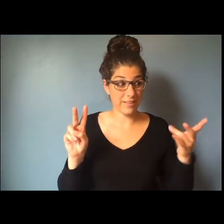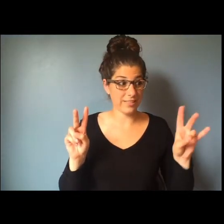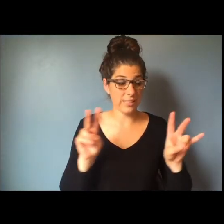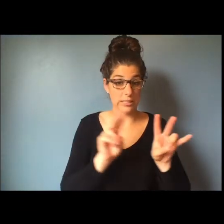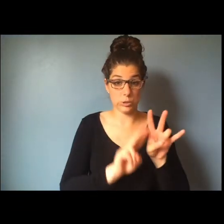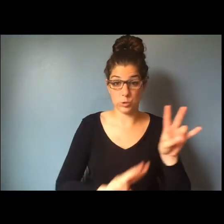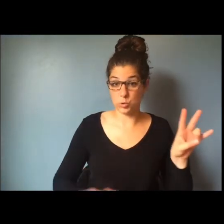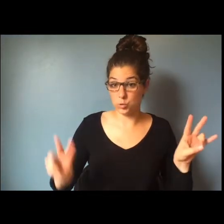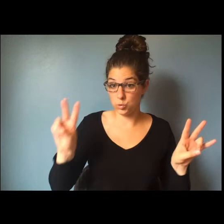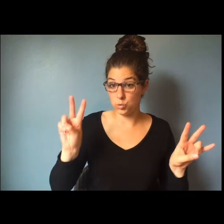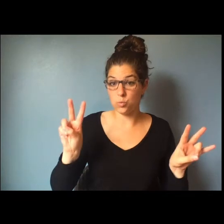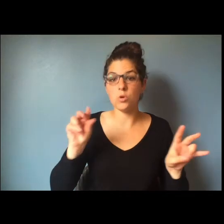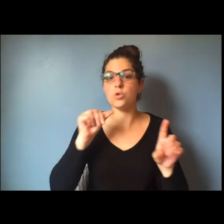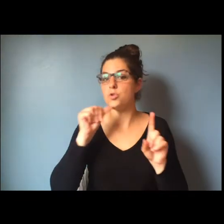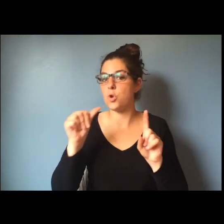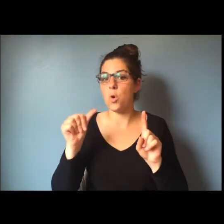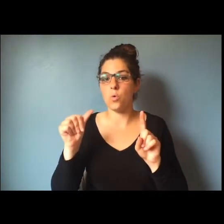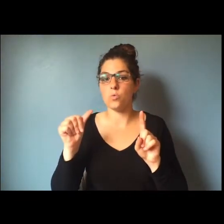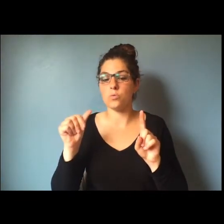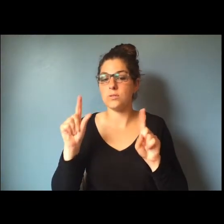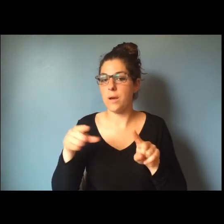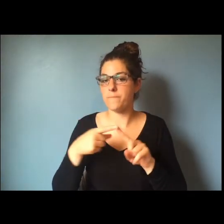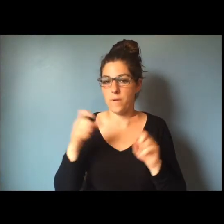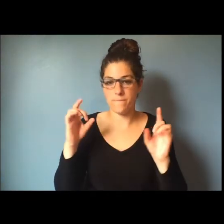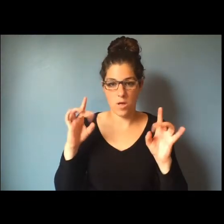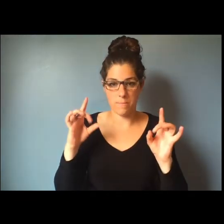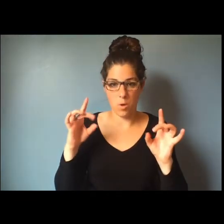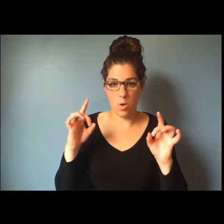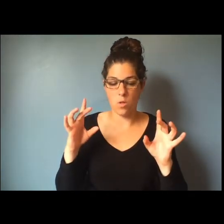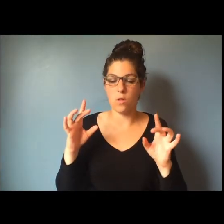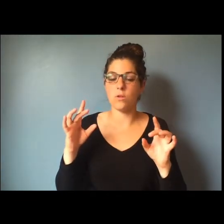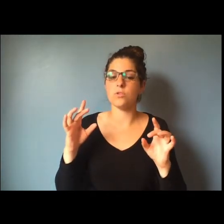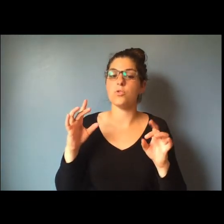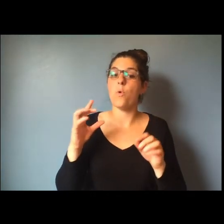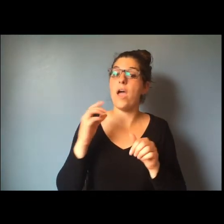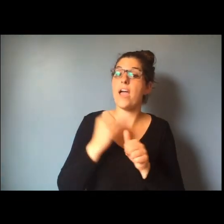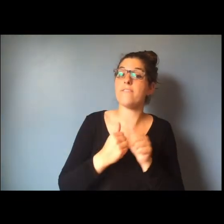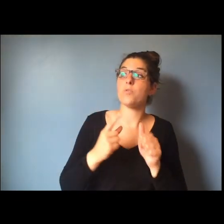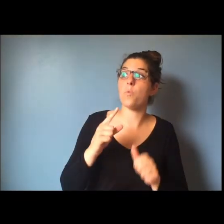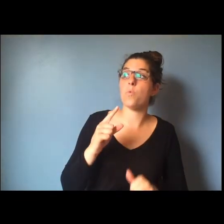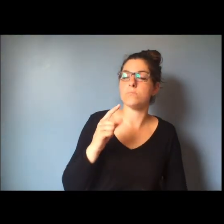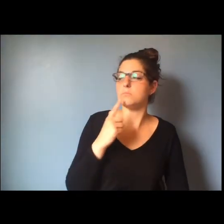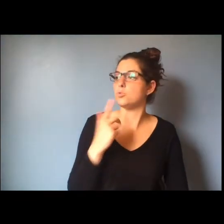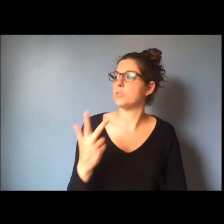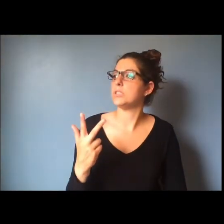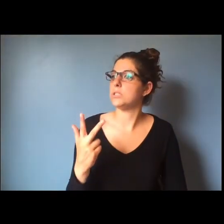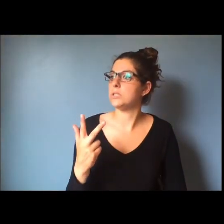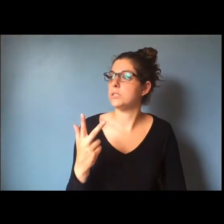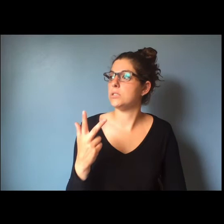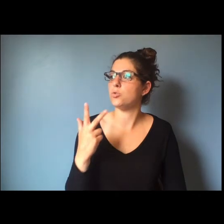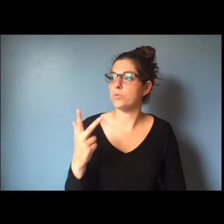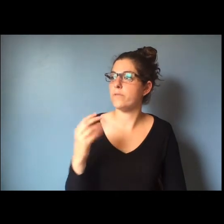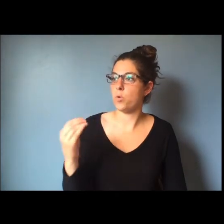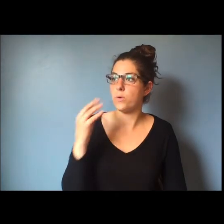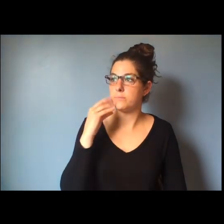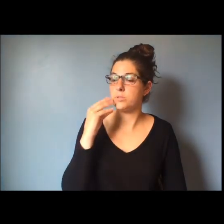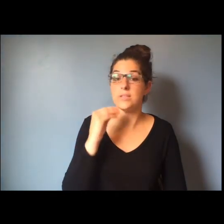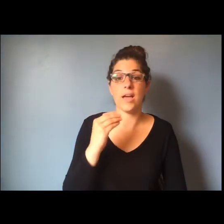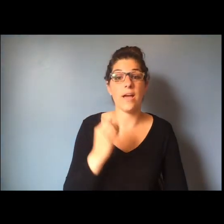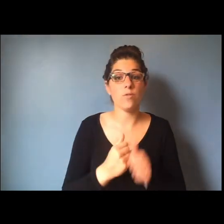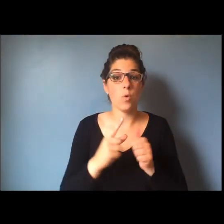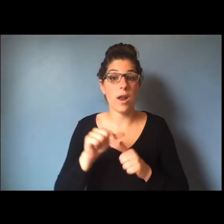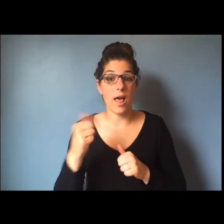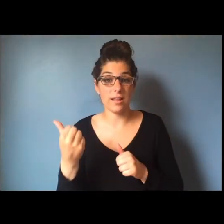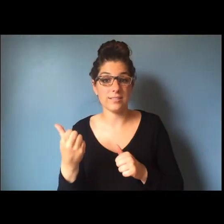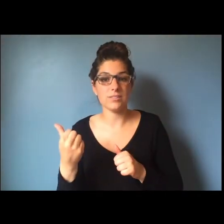only two don't come from volleyball. So everyone else, well, three don't come from volleyball. Everyone else